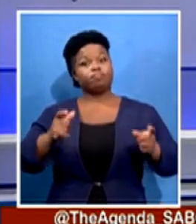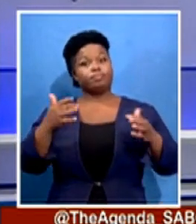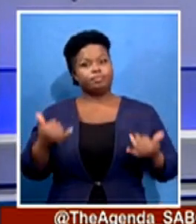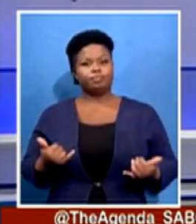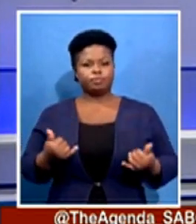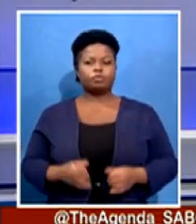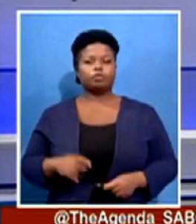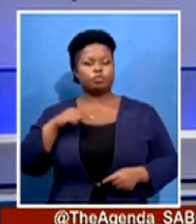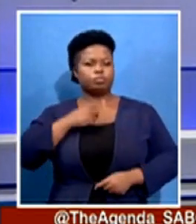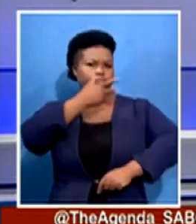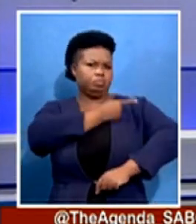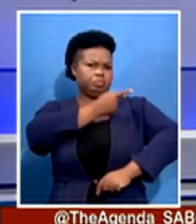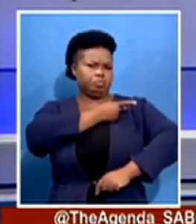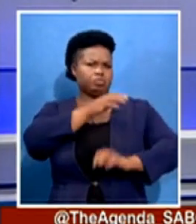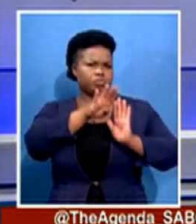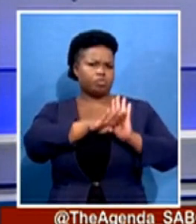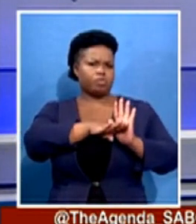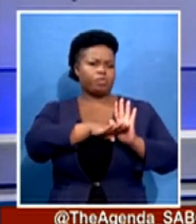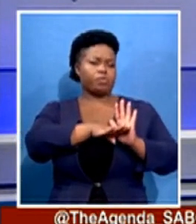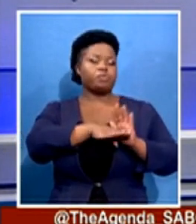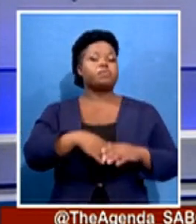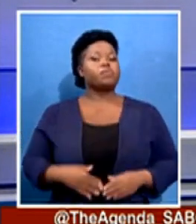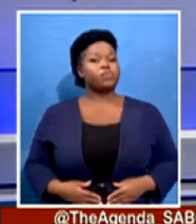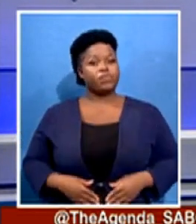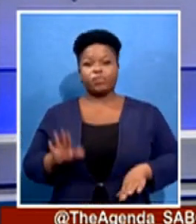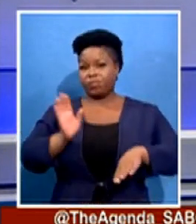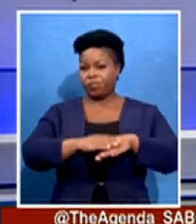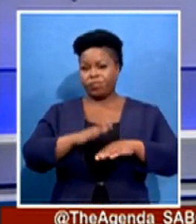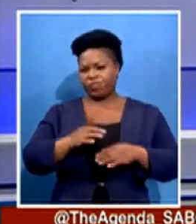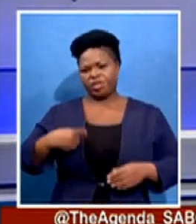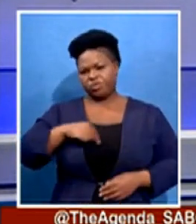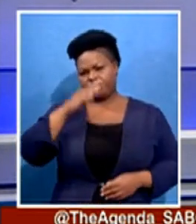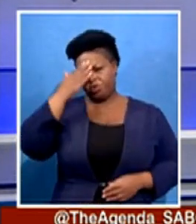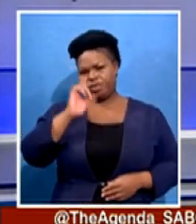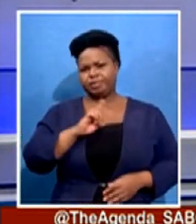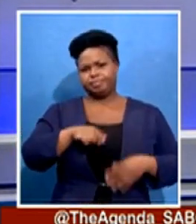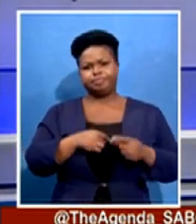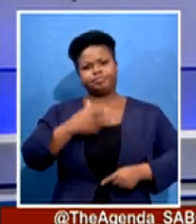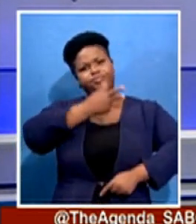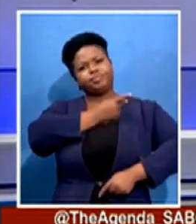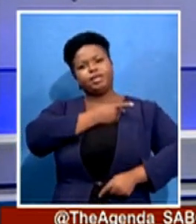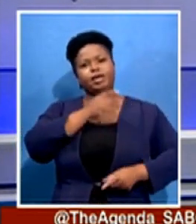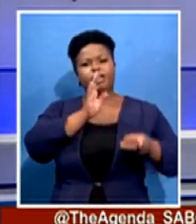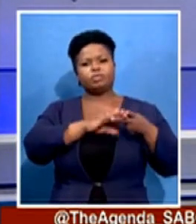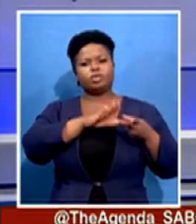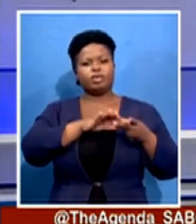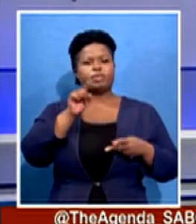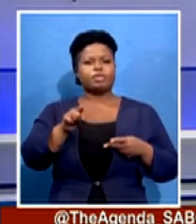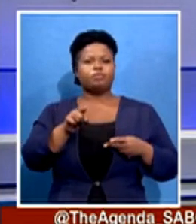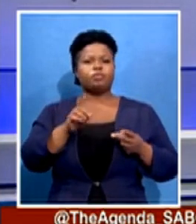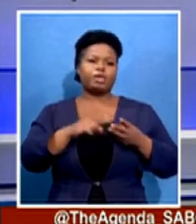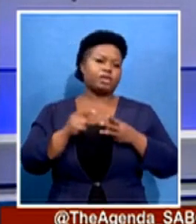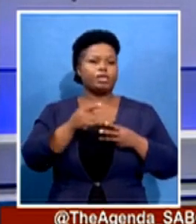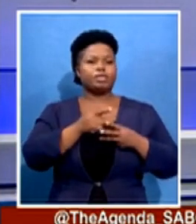So, what more do we know about the vaccines that are currently being used around the world? What about COVID-19 vaccines